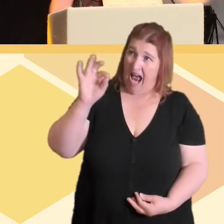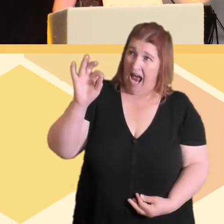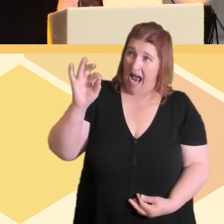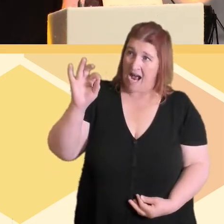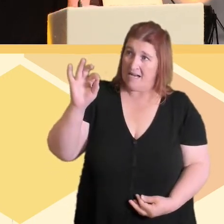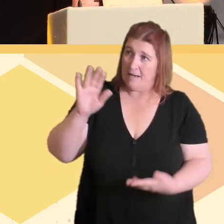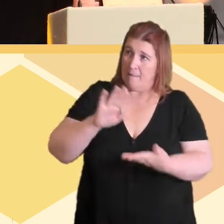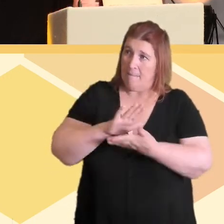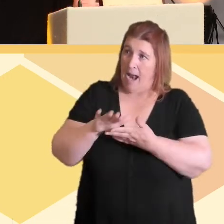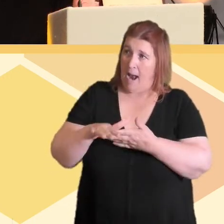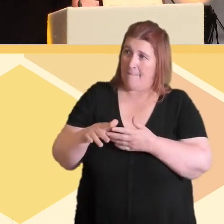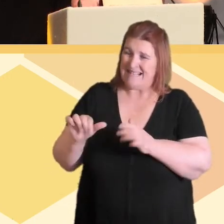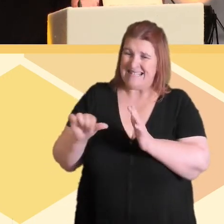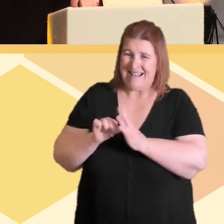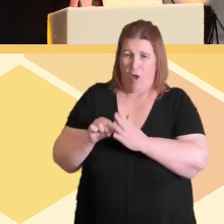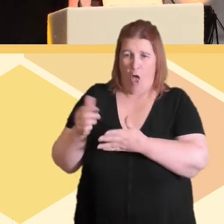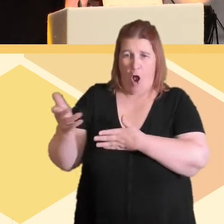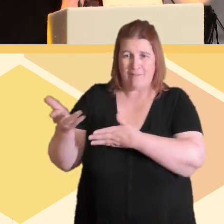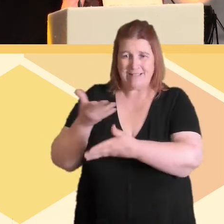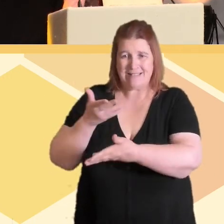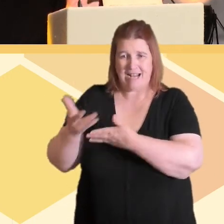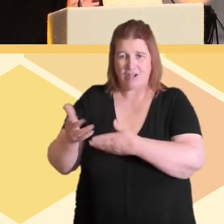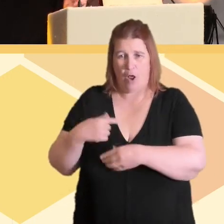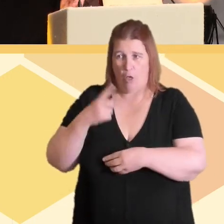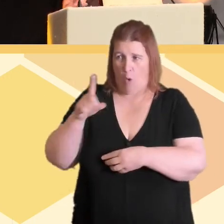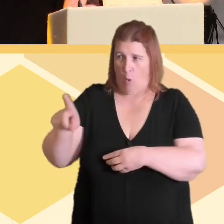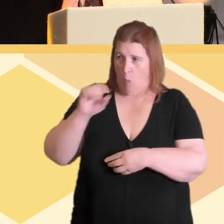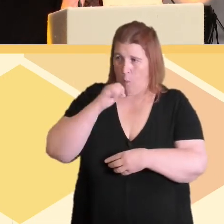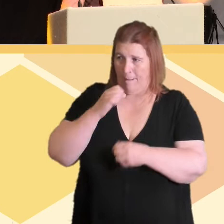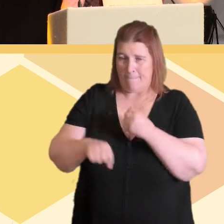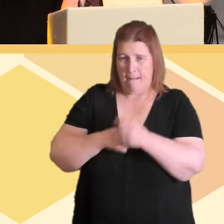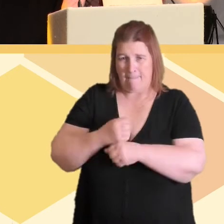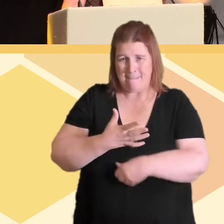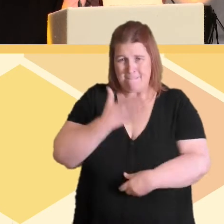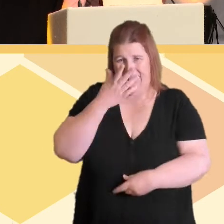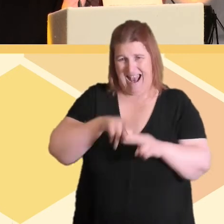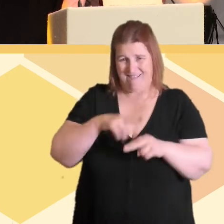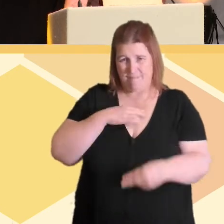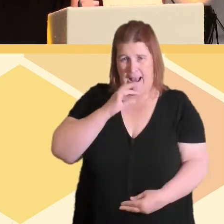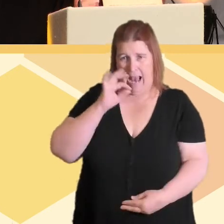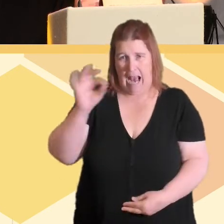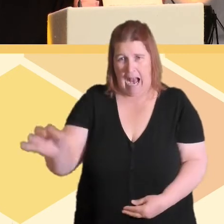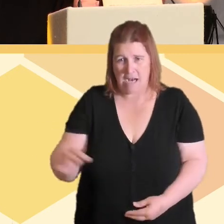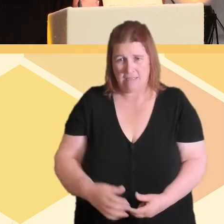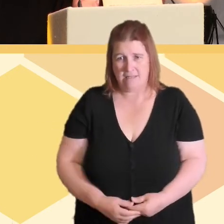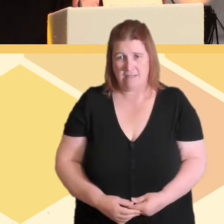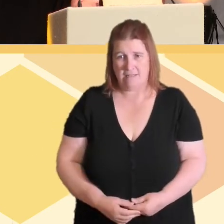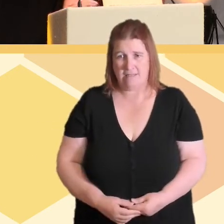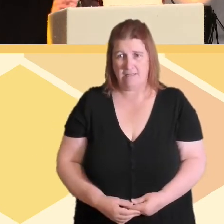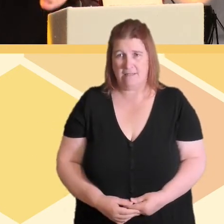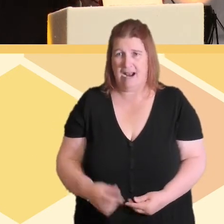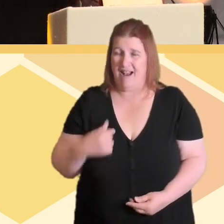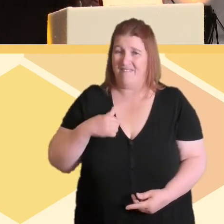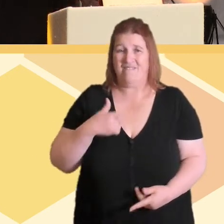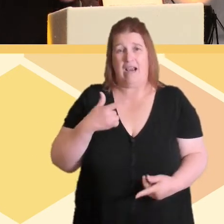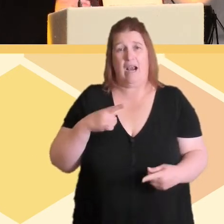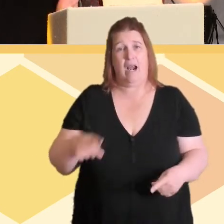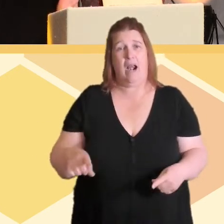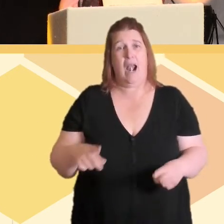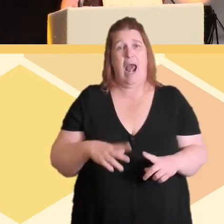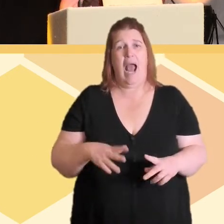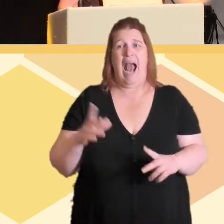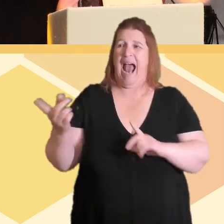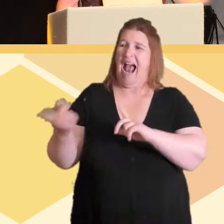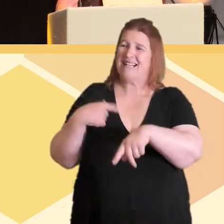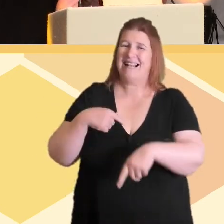in relationships. It risks putting other people in an embarrassing situation. It creates a scenario where a simplistic